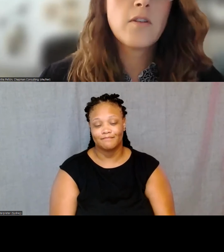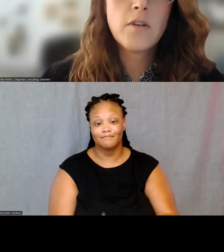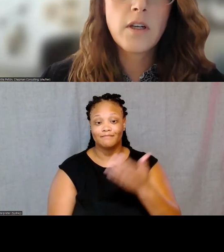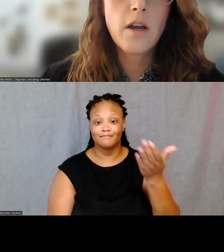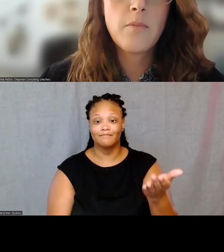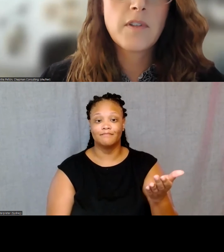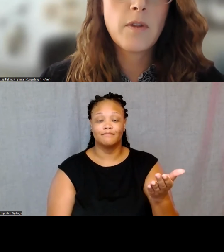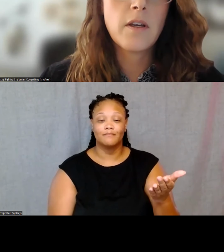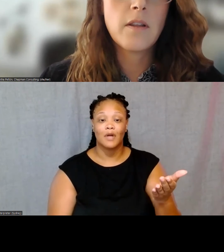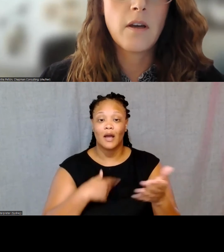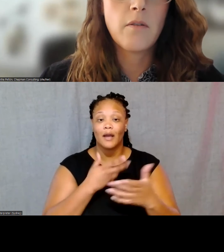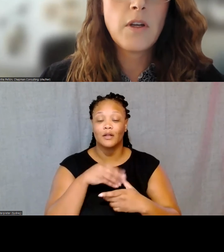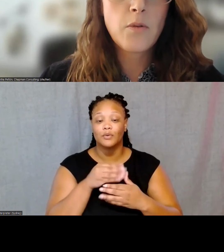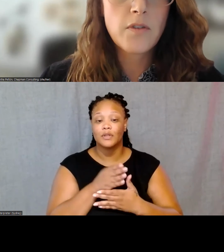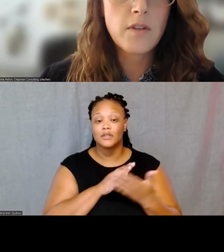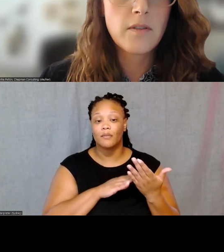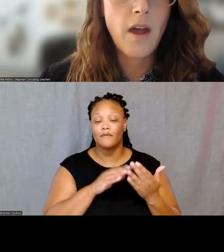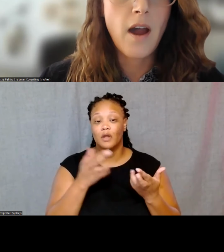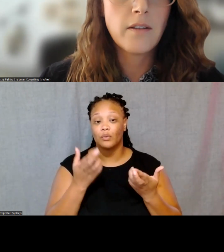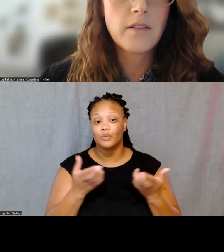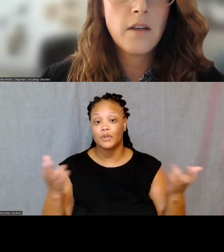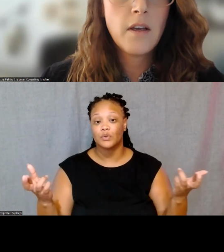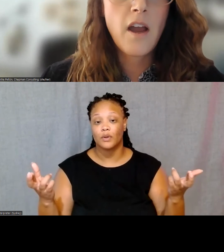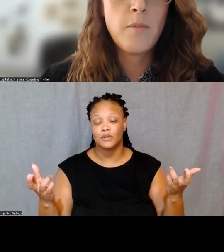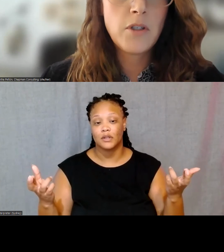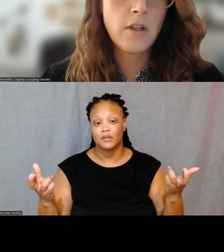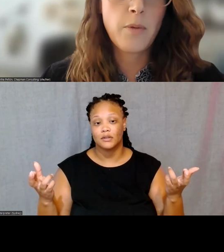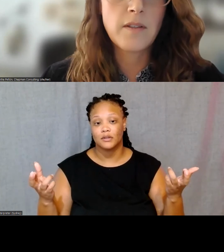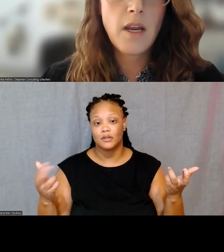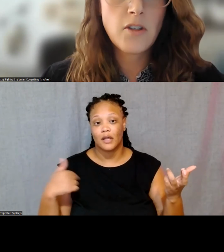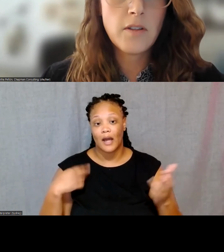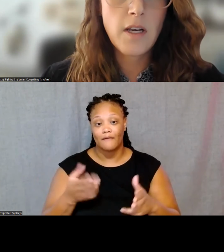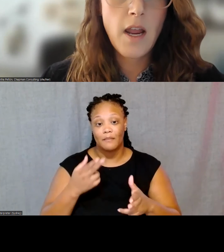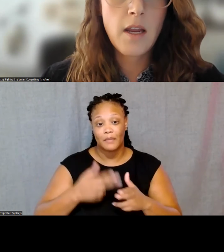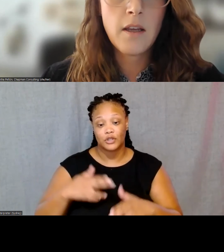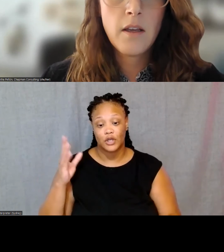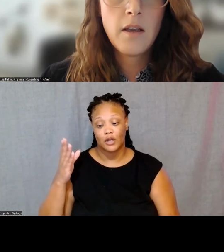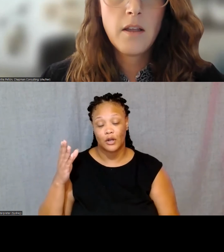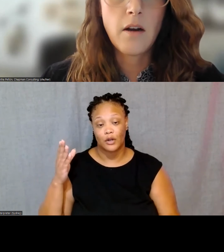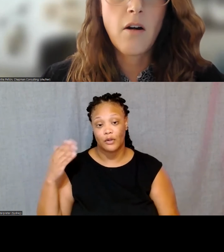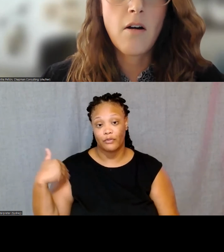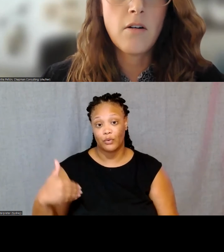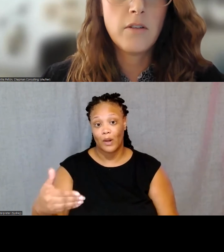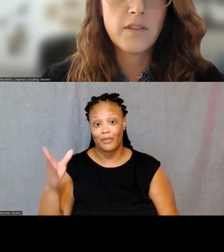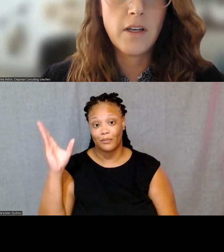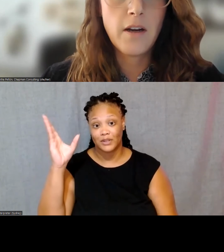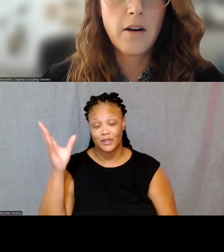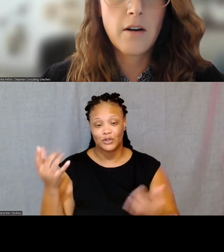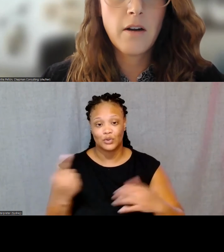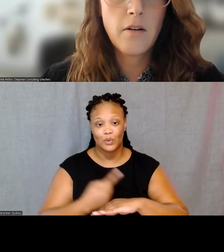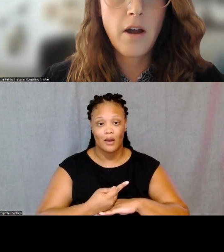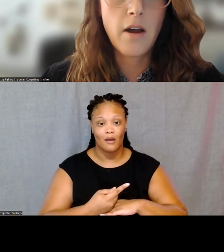So I just included some of the resources that I've mentioned in the presentation today. They're all